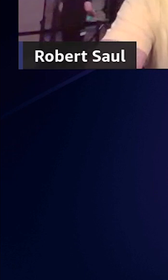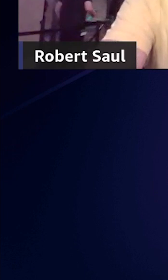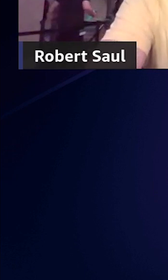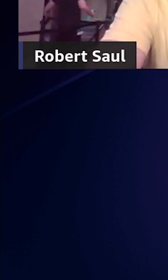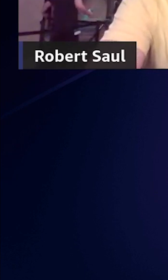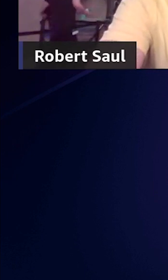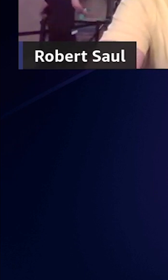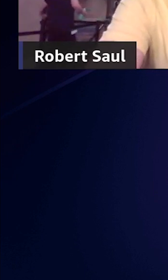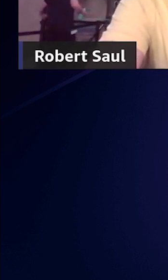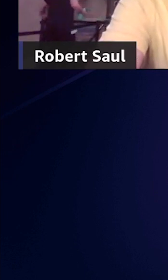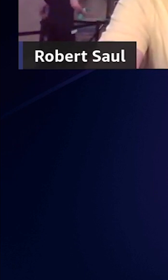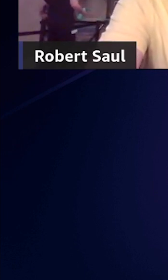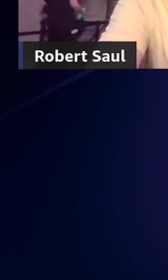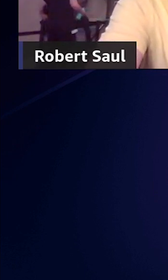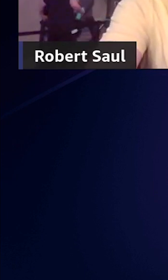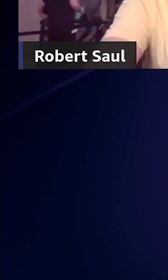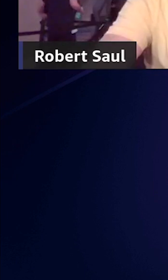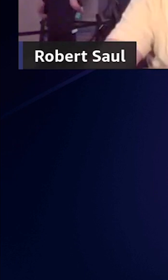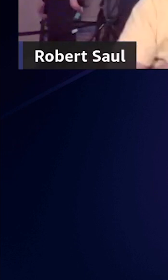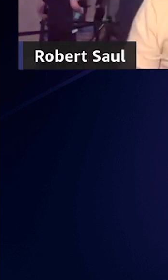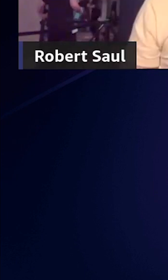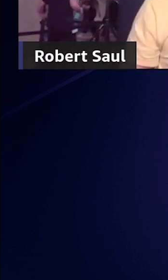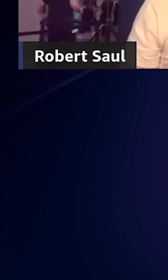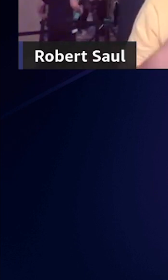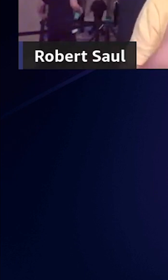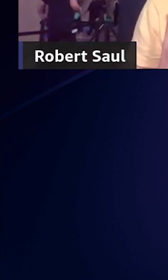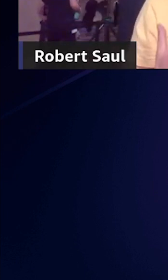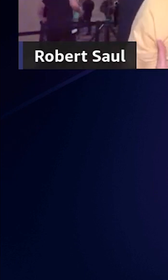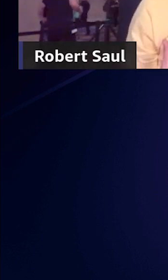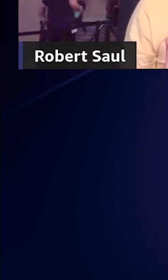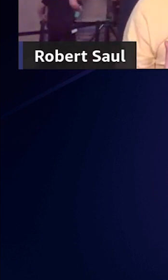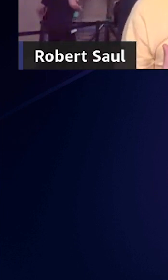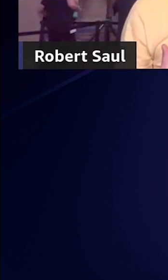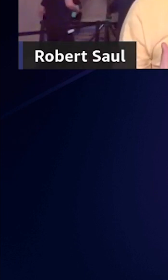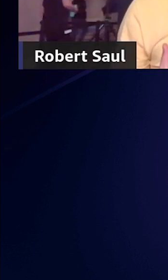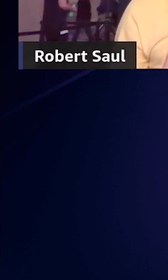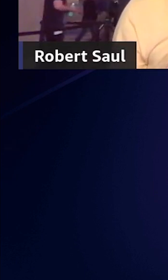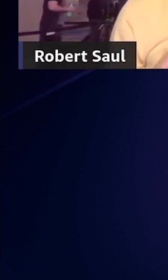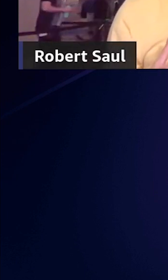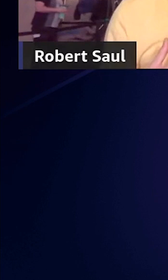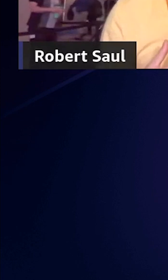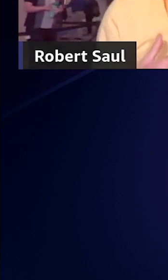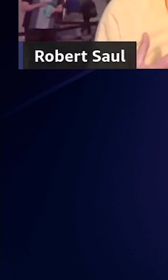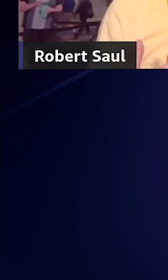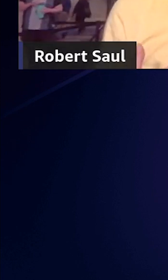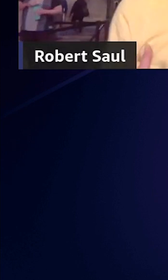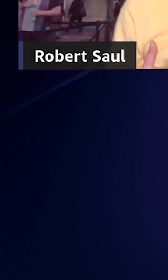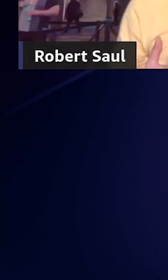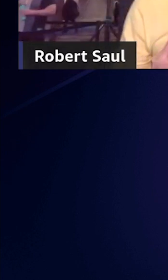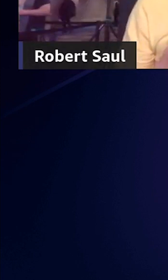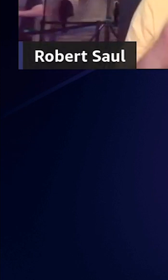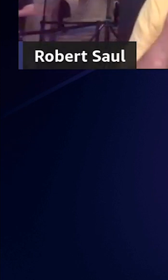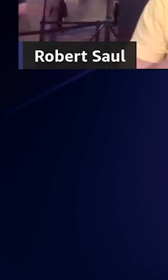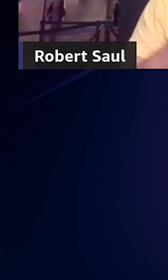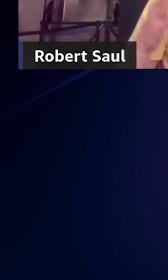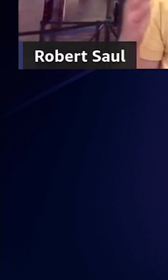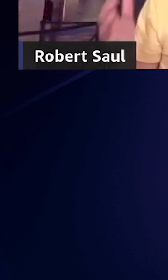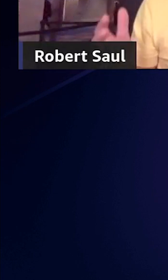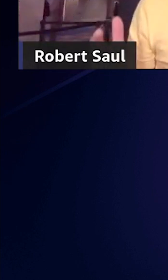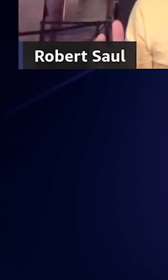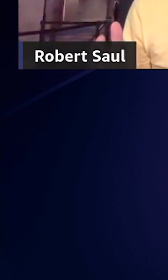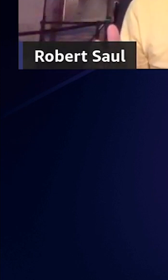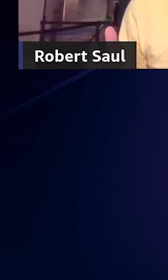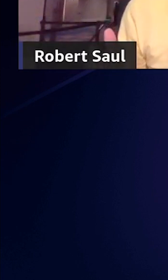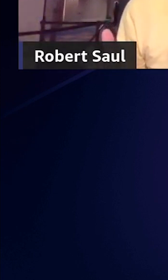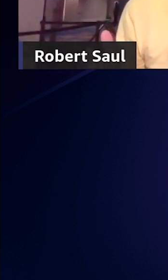So what we do is, we support customers when they have security incidents on this customer